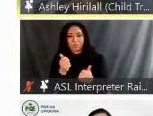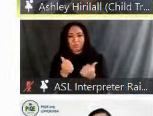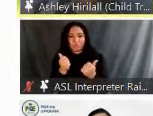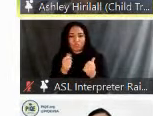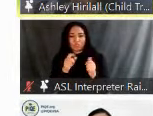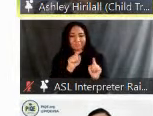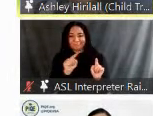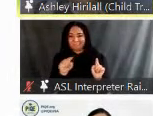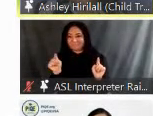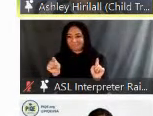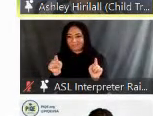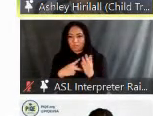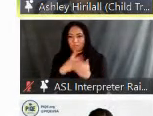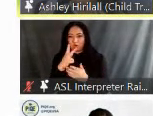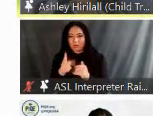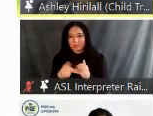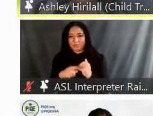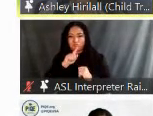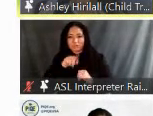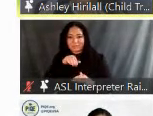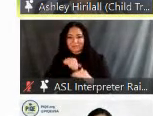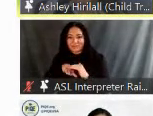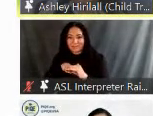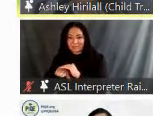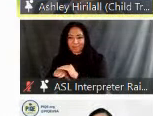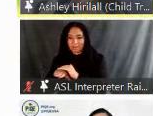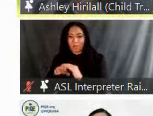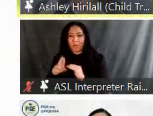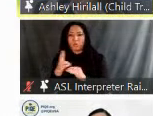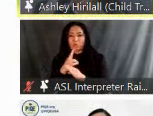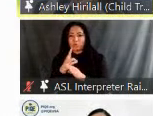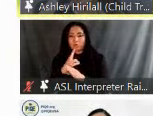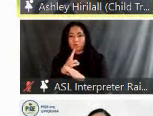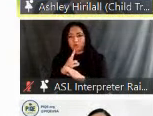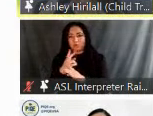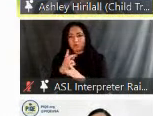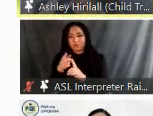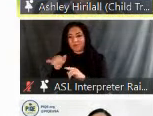preschool programs are truly accessible or usable by the family.